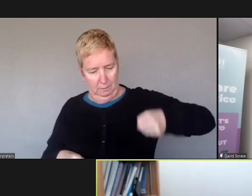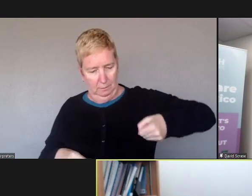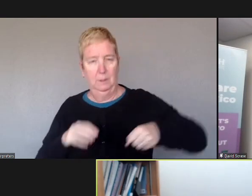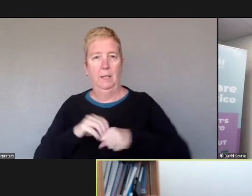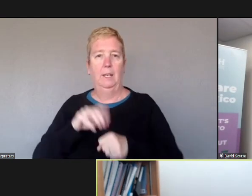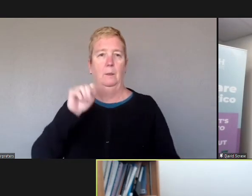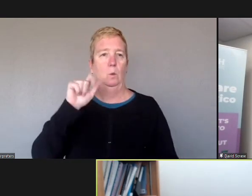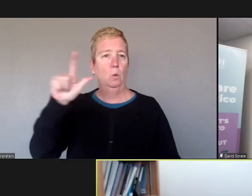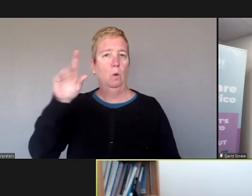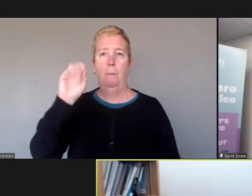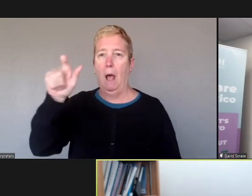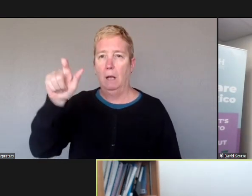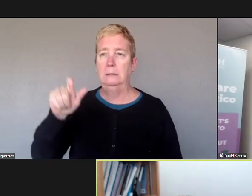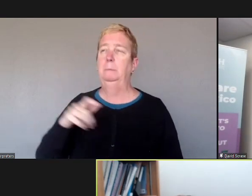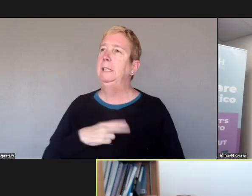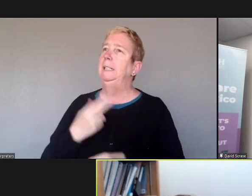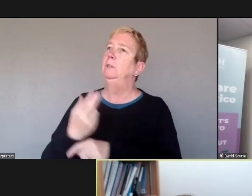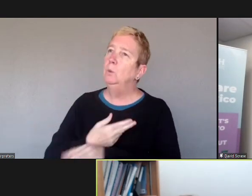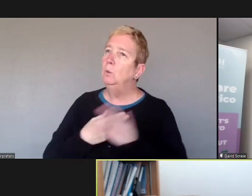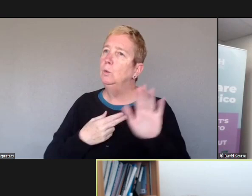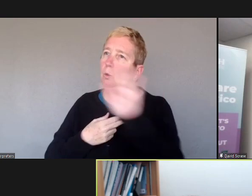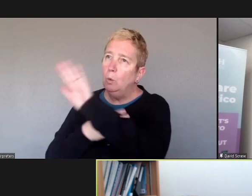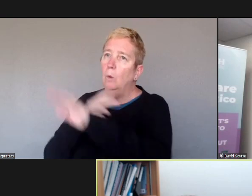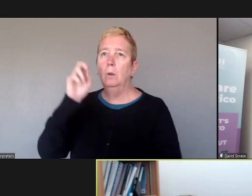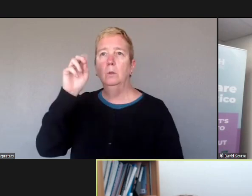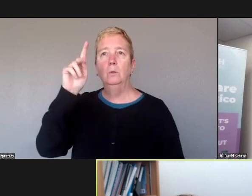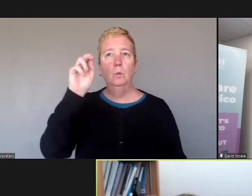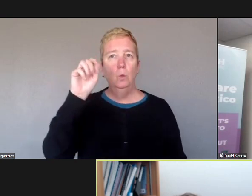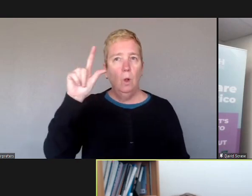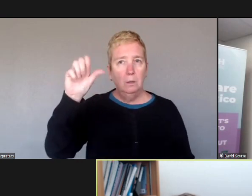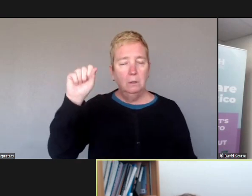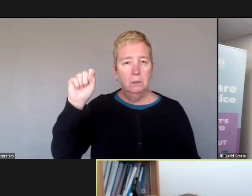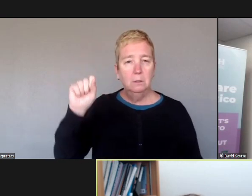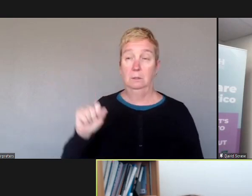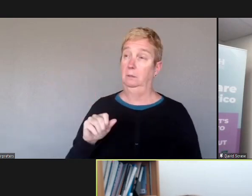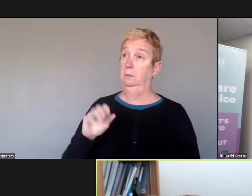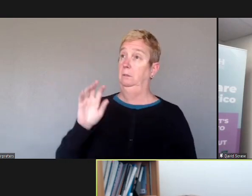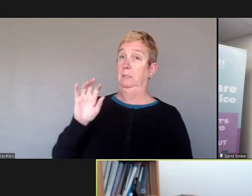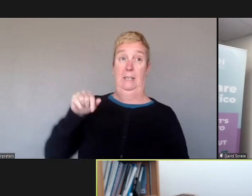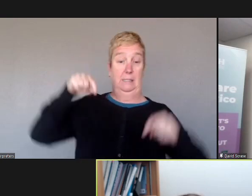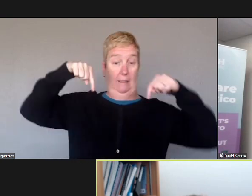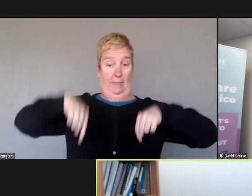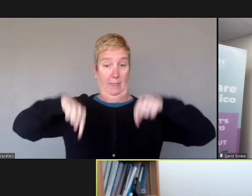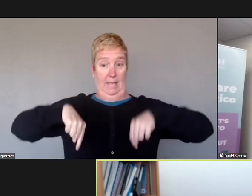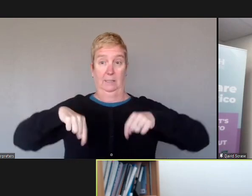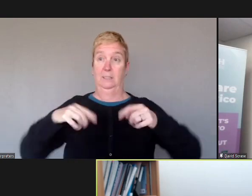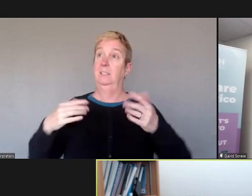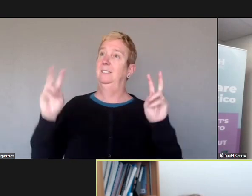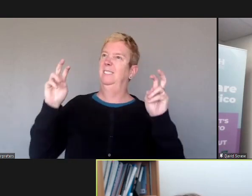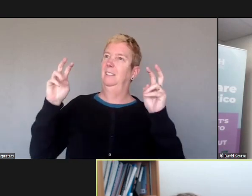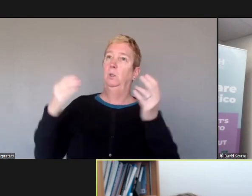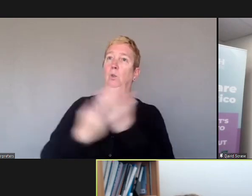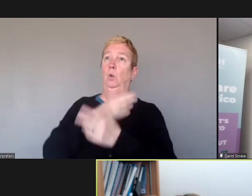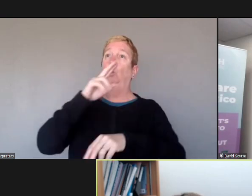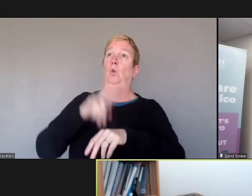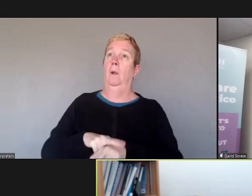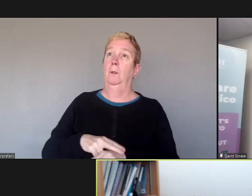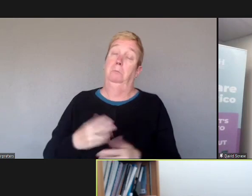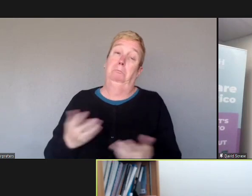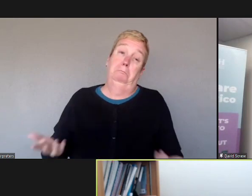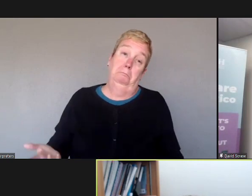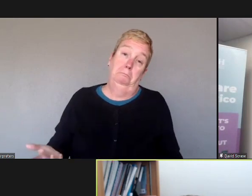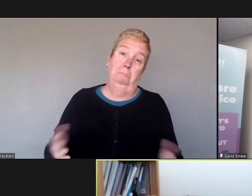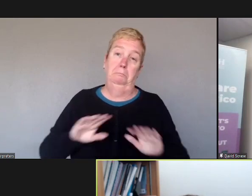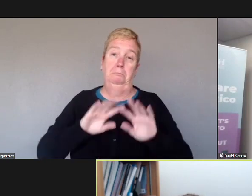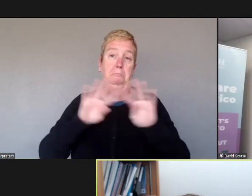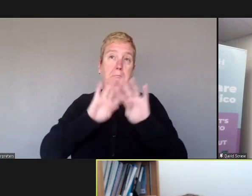the COVID-19 toolbox. We don't know if this is the new normal. I think if we've learned anything, we have learned that